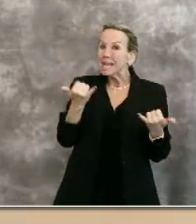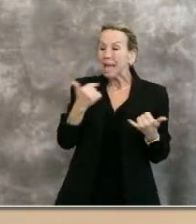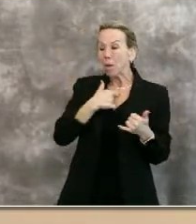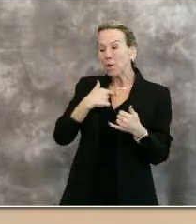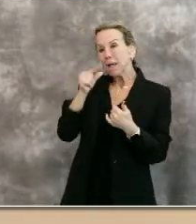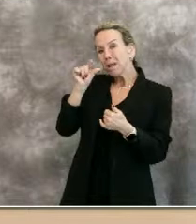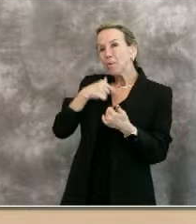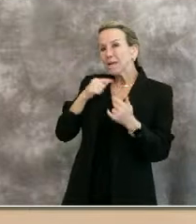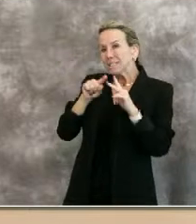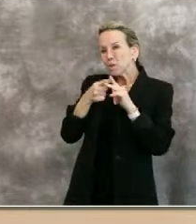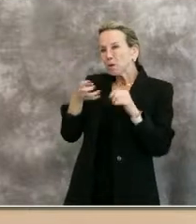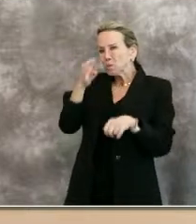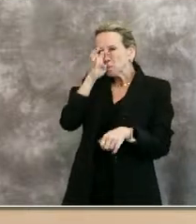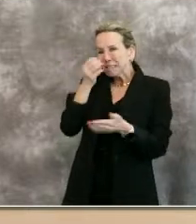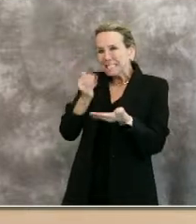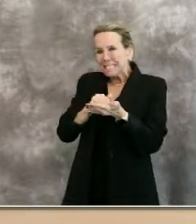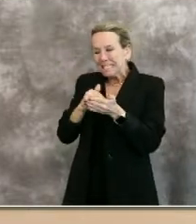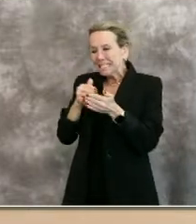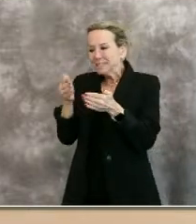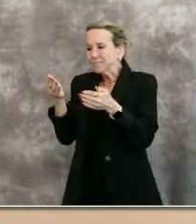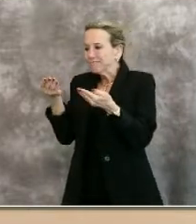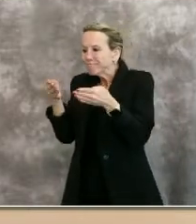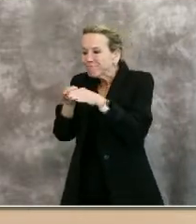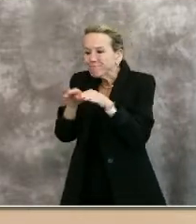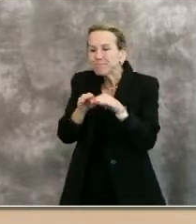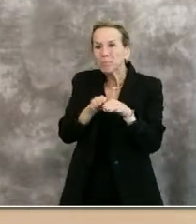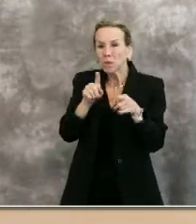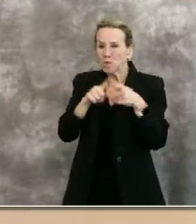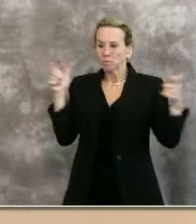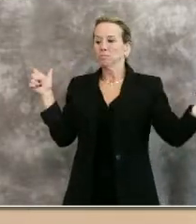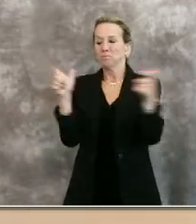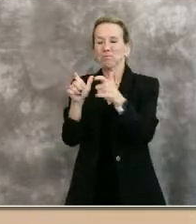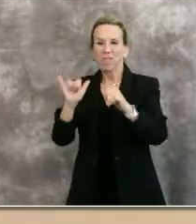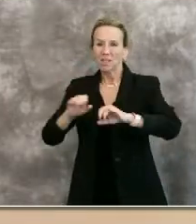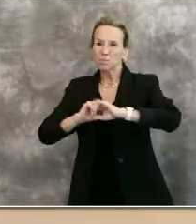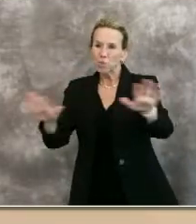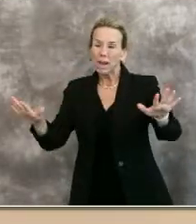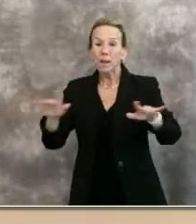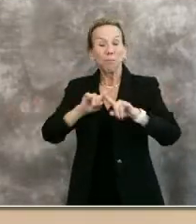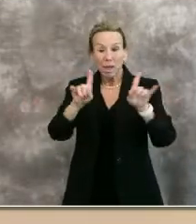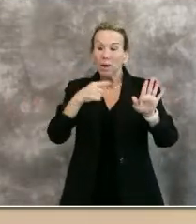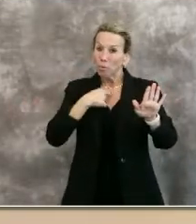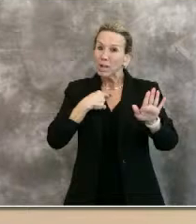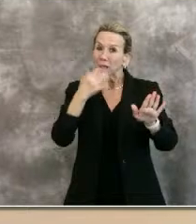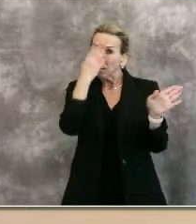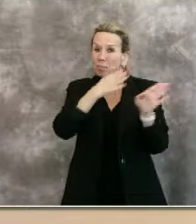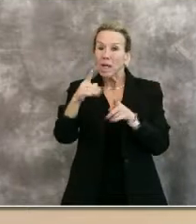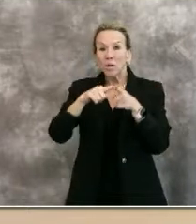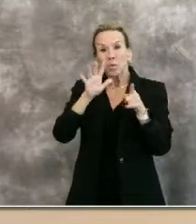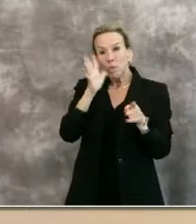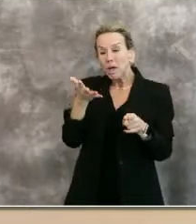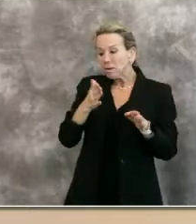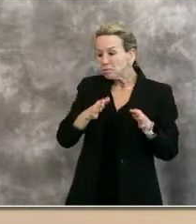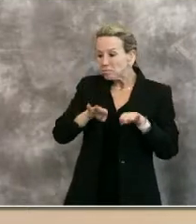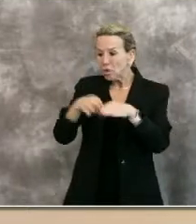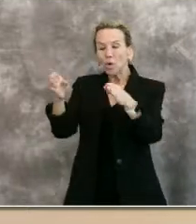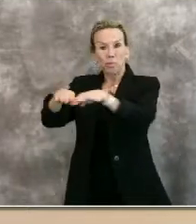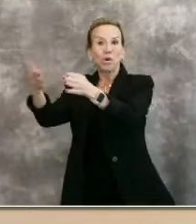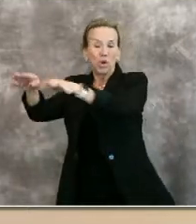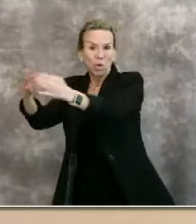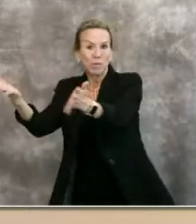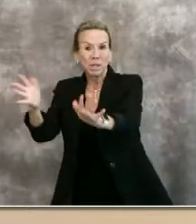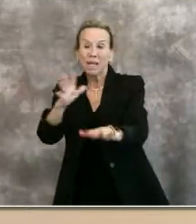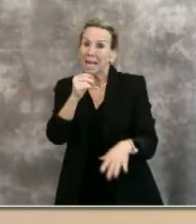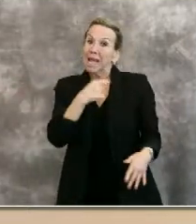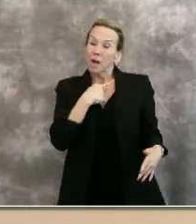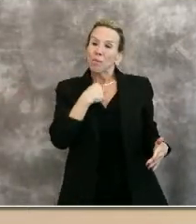prepare in hopes that we do slow the spread and we begin to continue on our reopening and moving forward for the eventuality that schools will